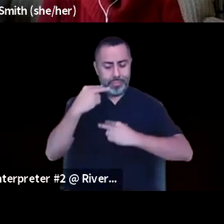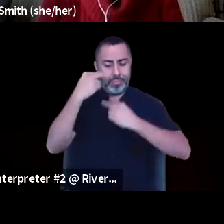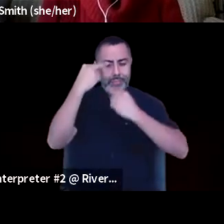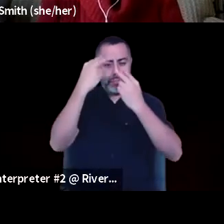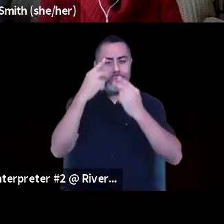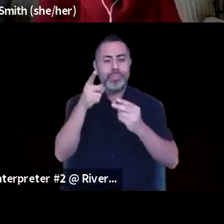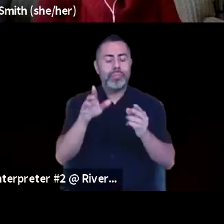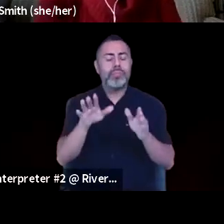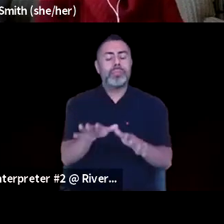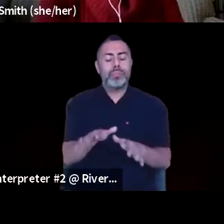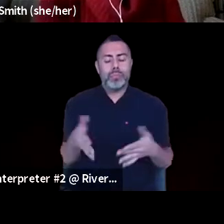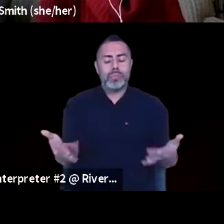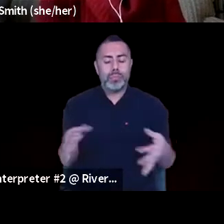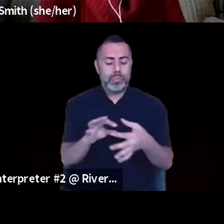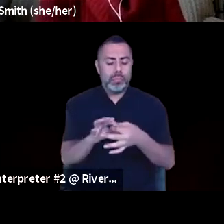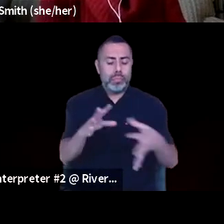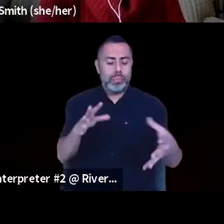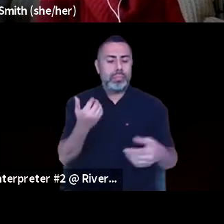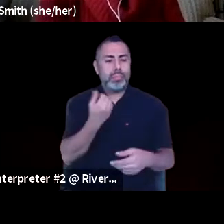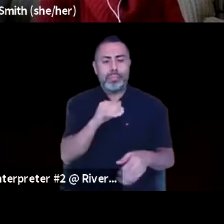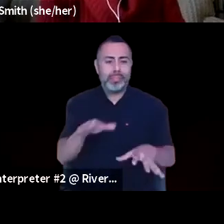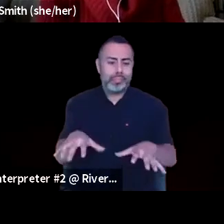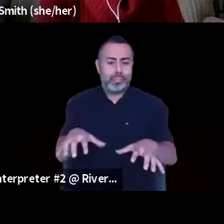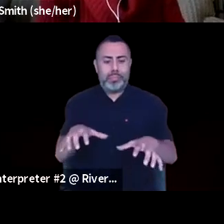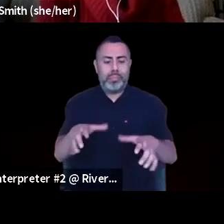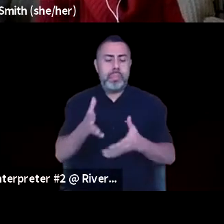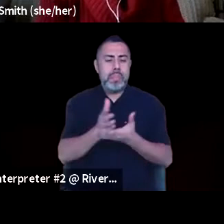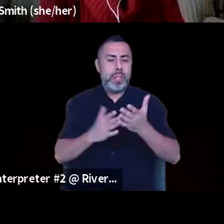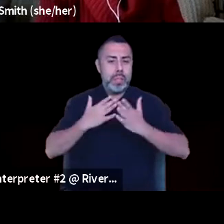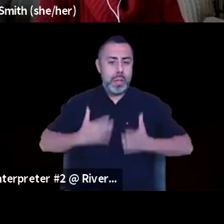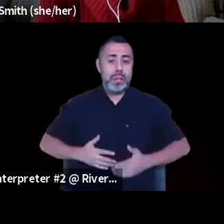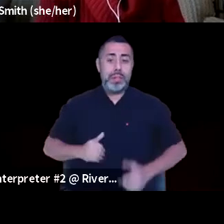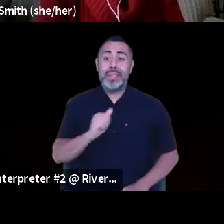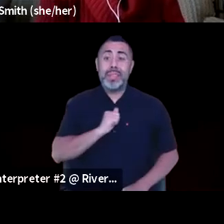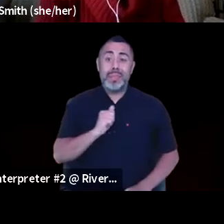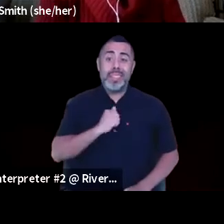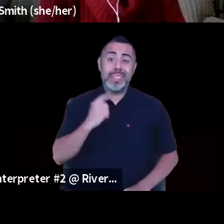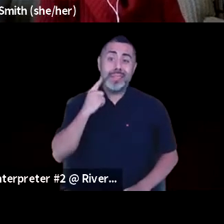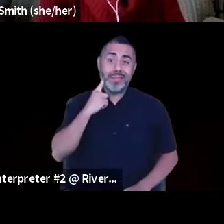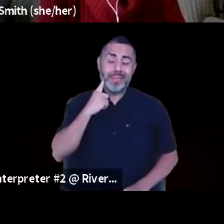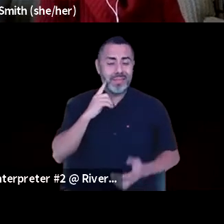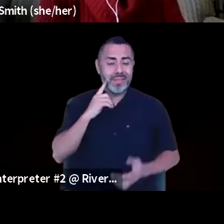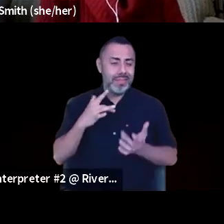I carry a lot of tension in my jaw, so I might go, ah.